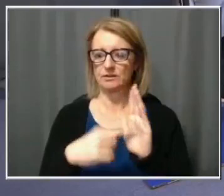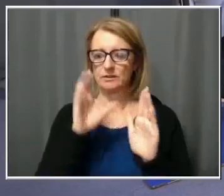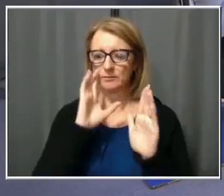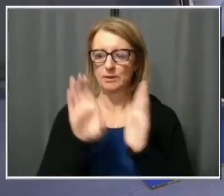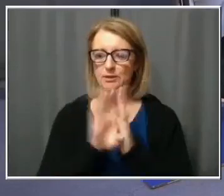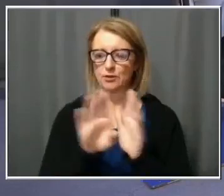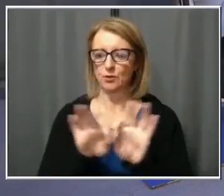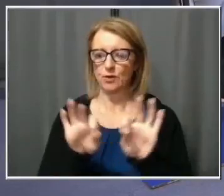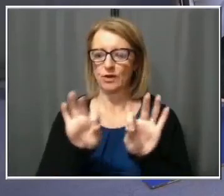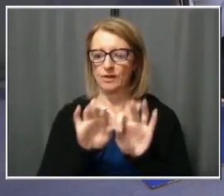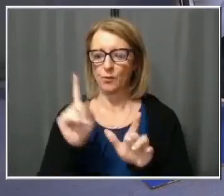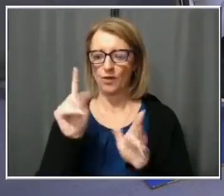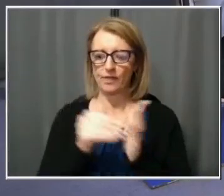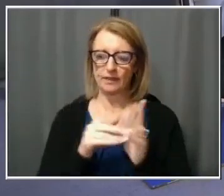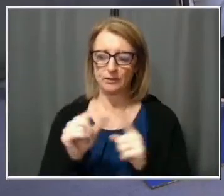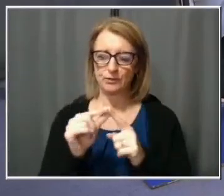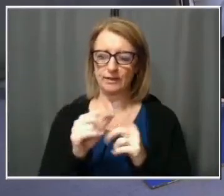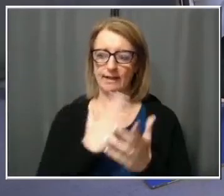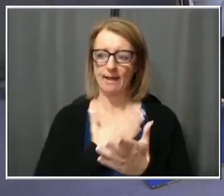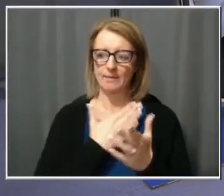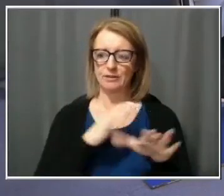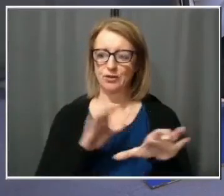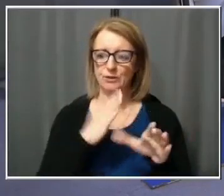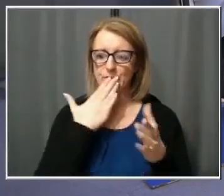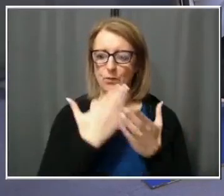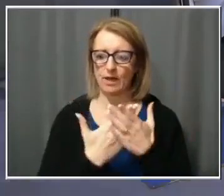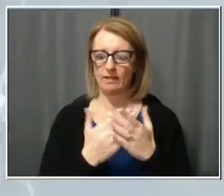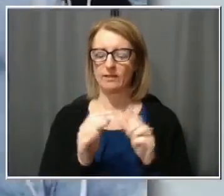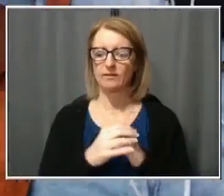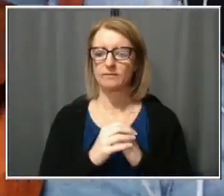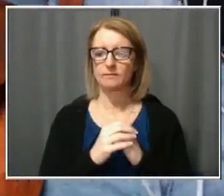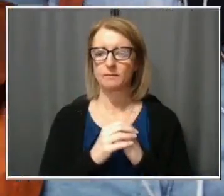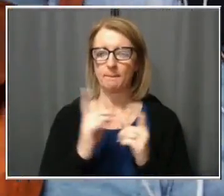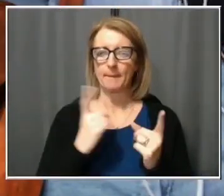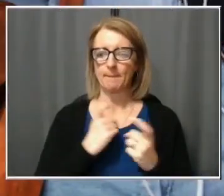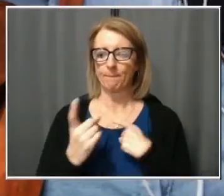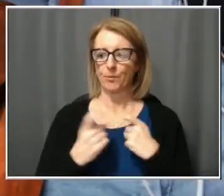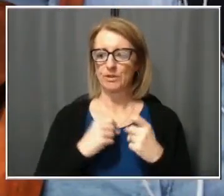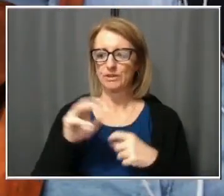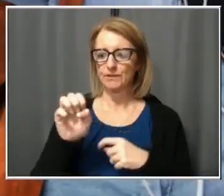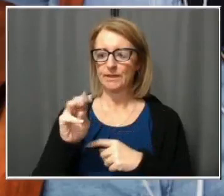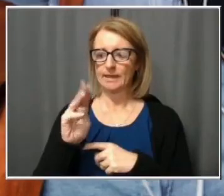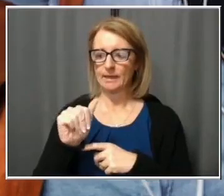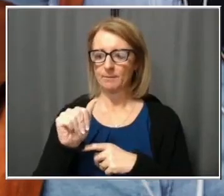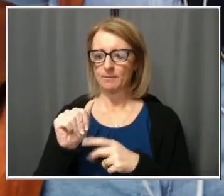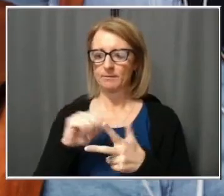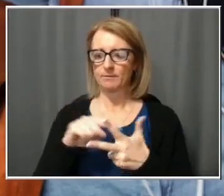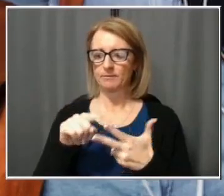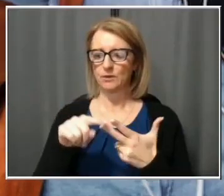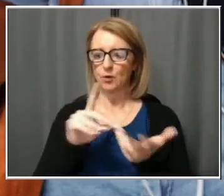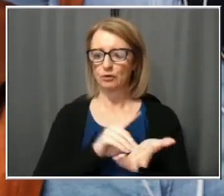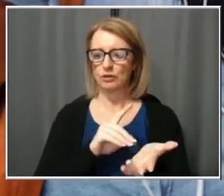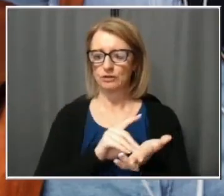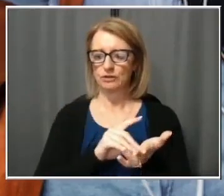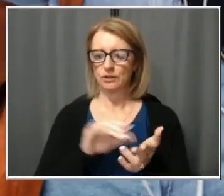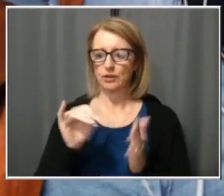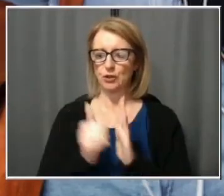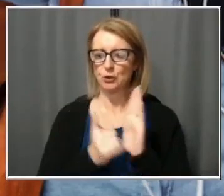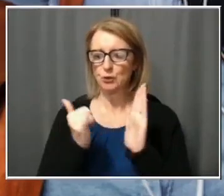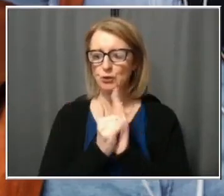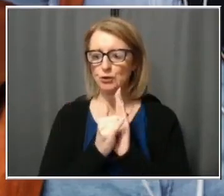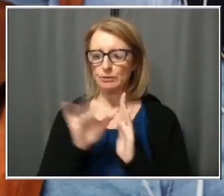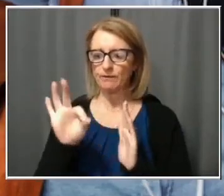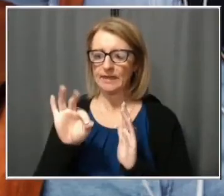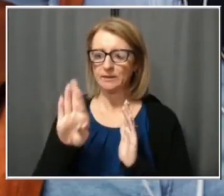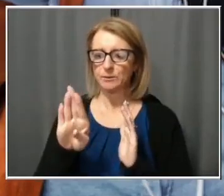1,000 words right there. So glad he's doing well. If you have any questions for Emma or our doctors, be sure to ask those on YouTube or Facebook. You can